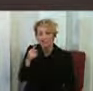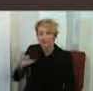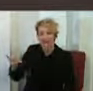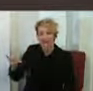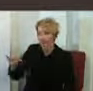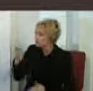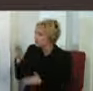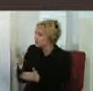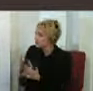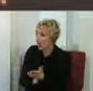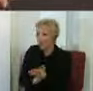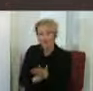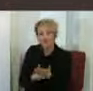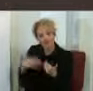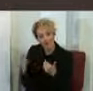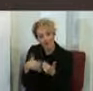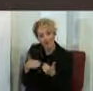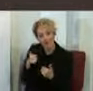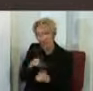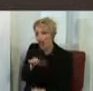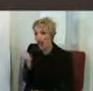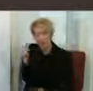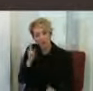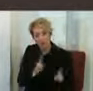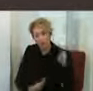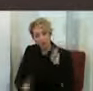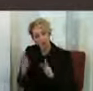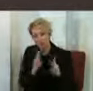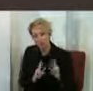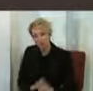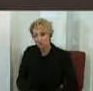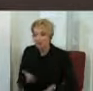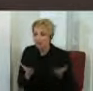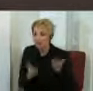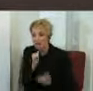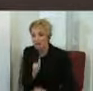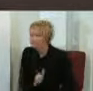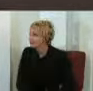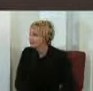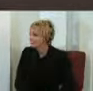For some of us, it would make things a lot easier, but I'm not sure.